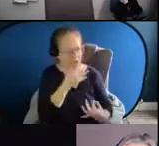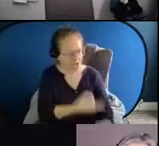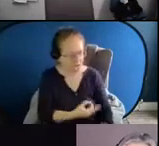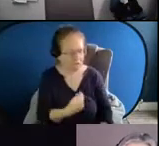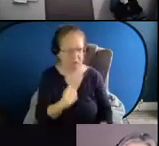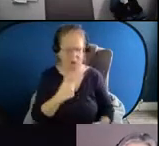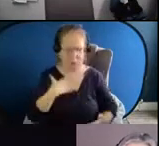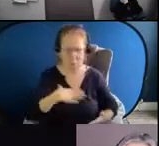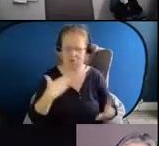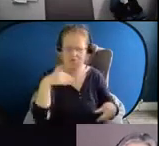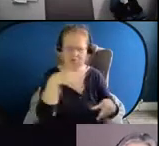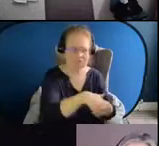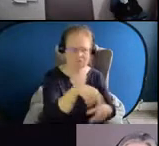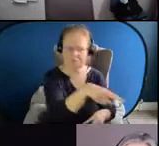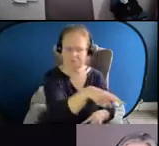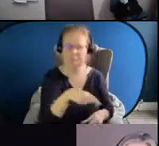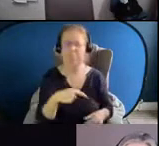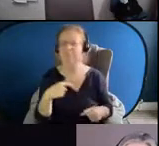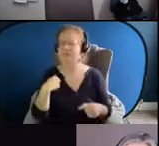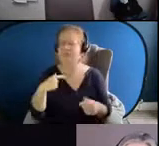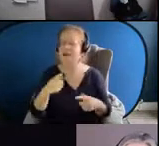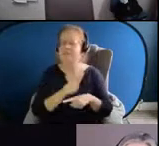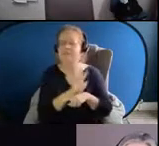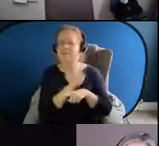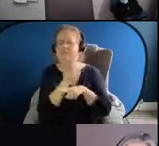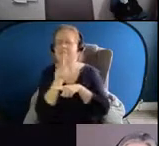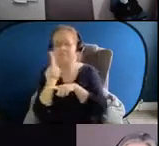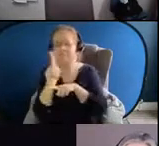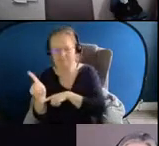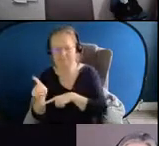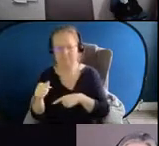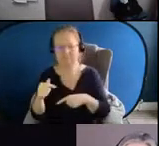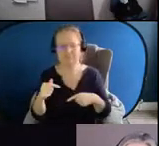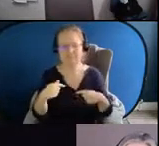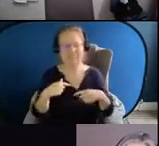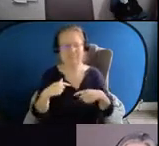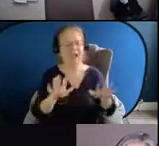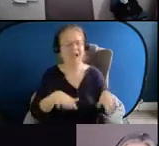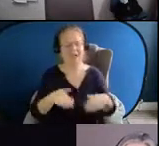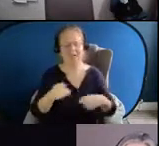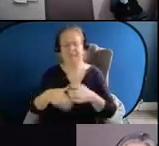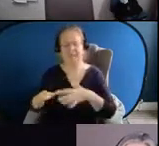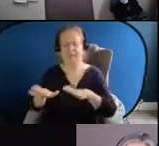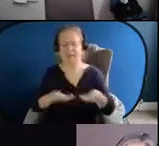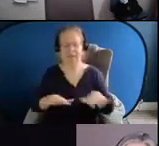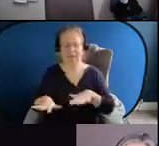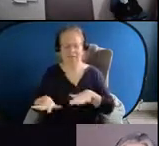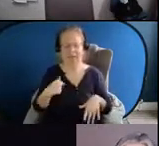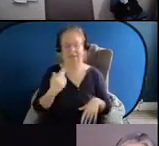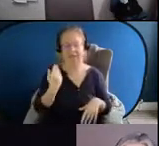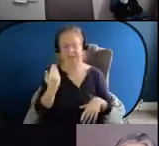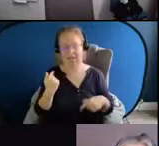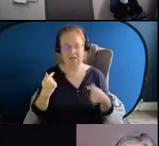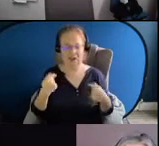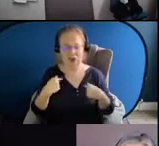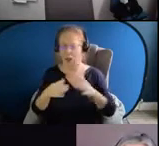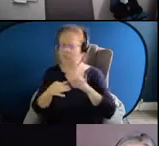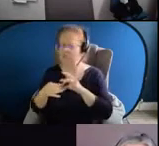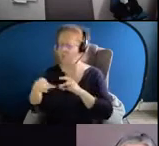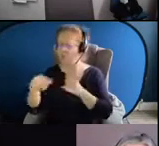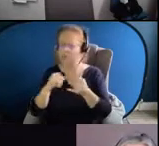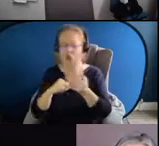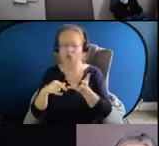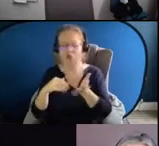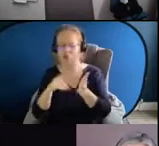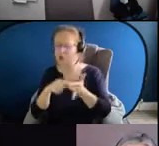of this. I think for a number of years, it was latent to some degree. And then some time ago, having some interactions with Susie and